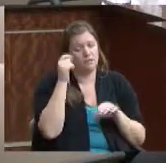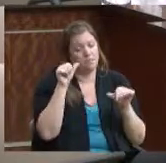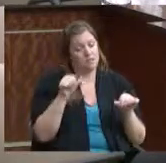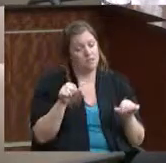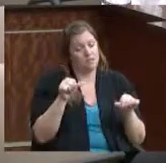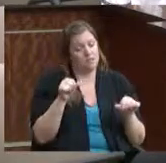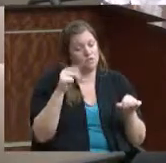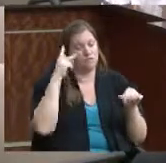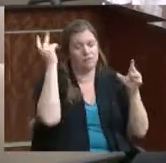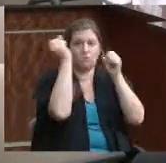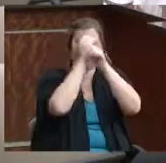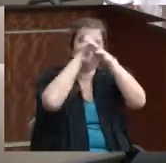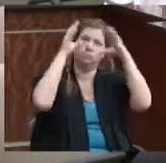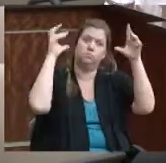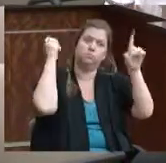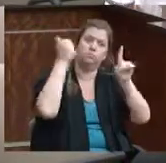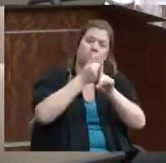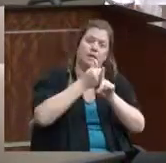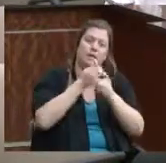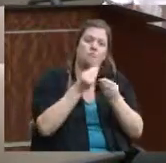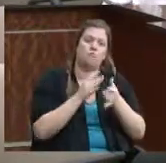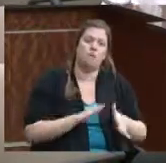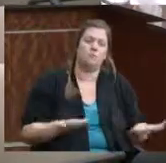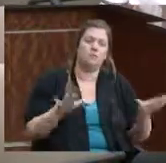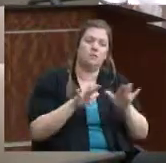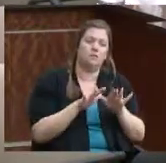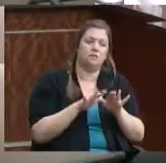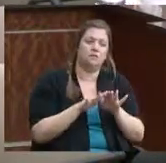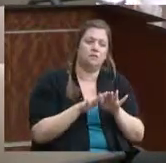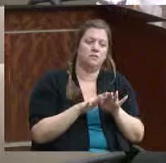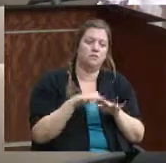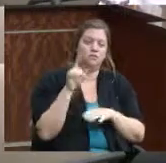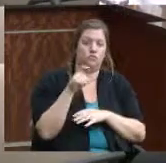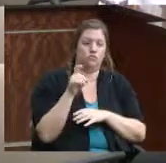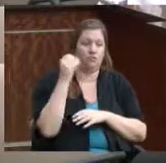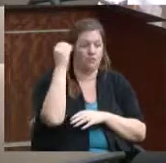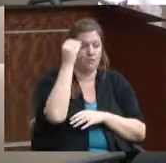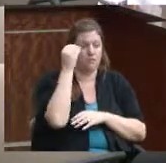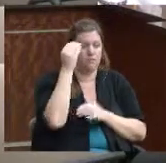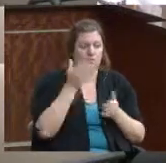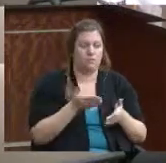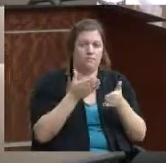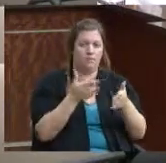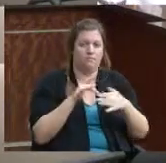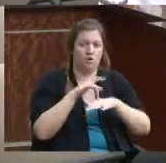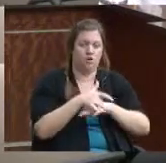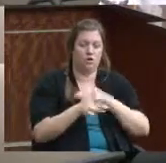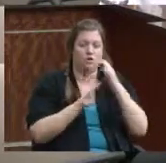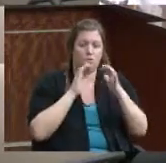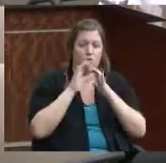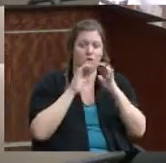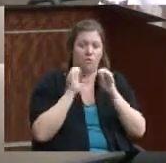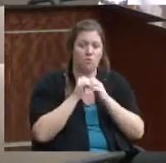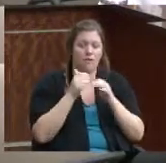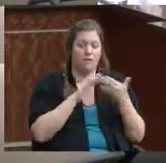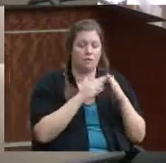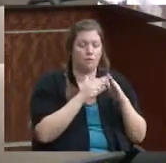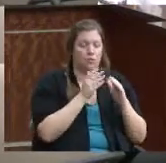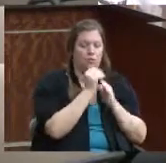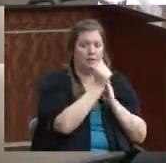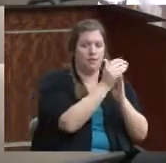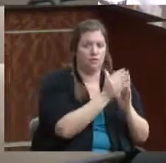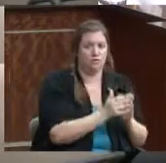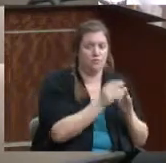potential visual impacts to the property. The proposer should have considered providing early communication with the community